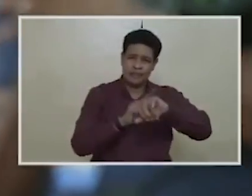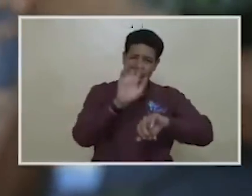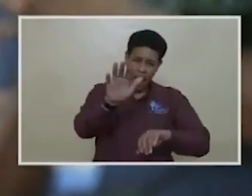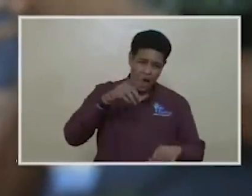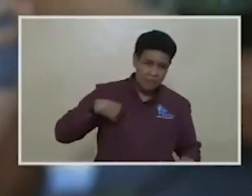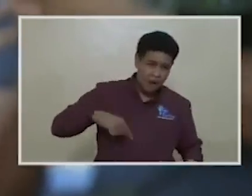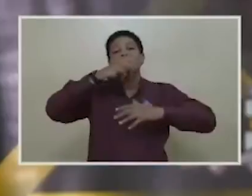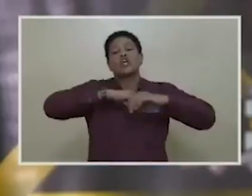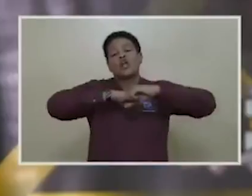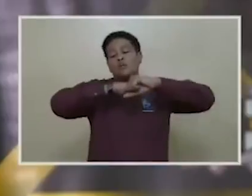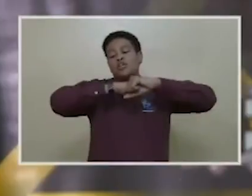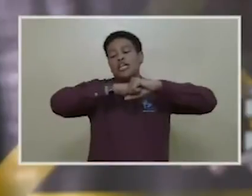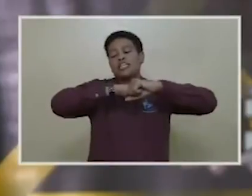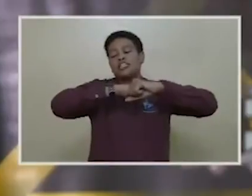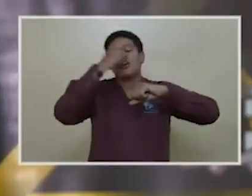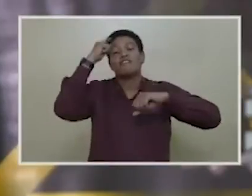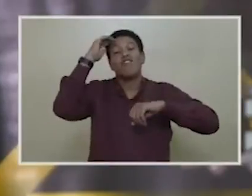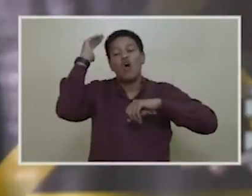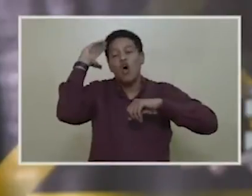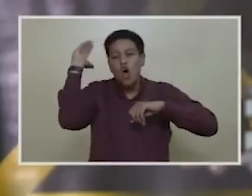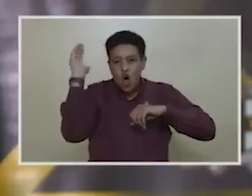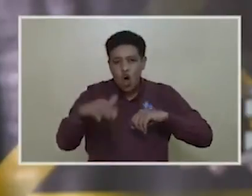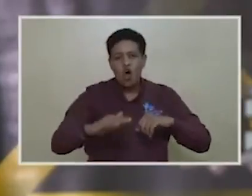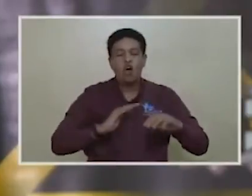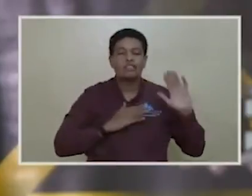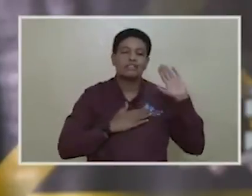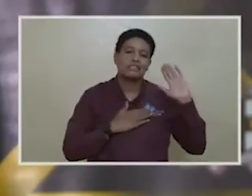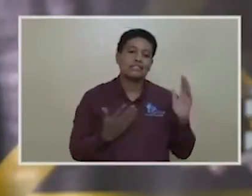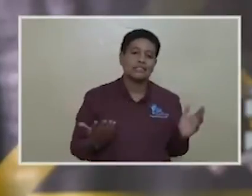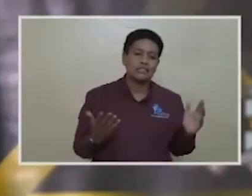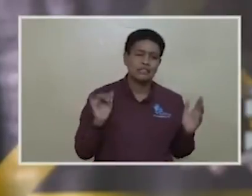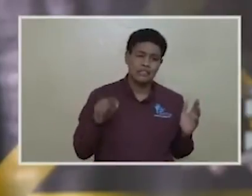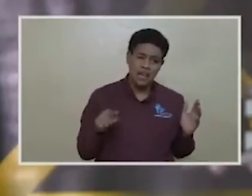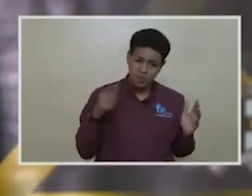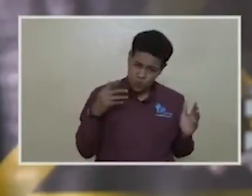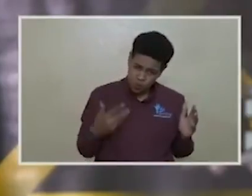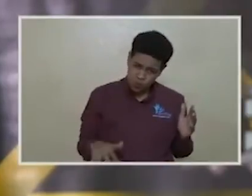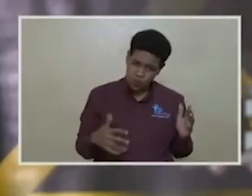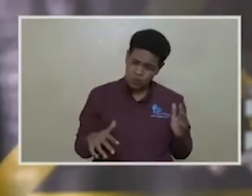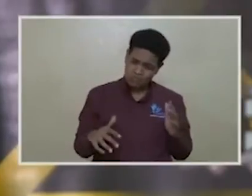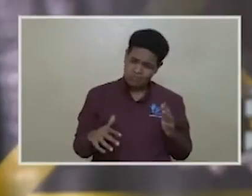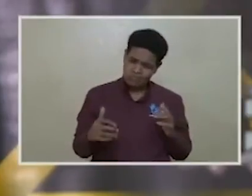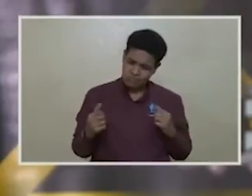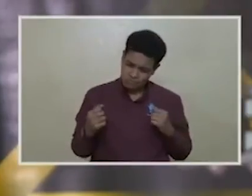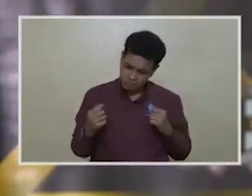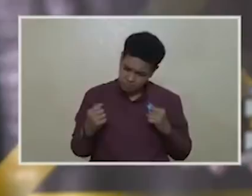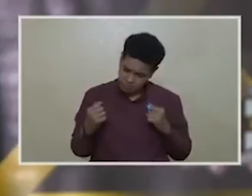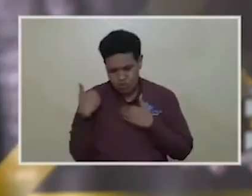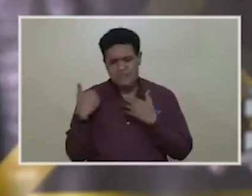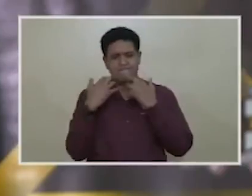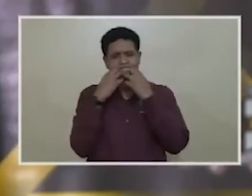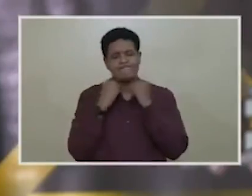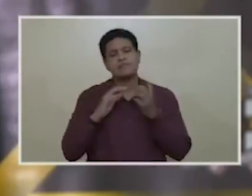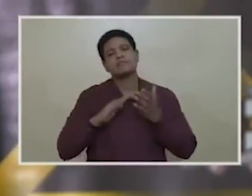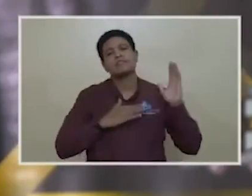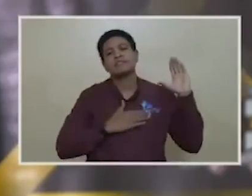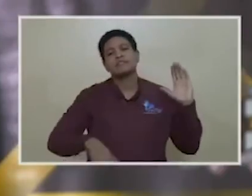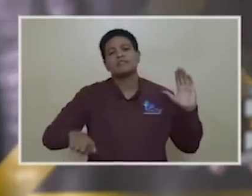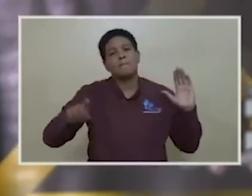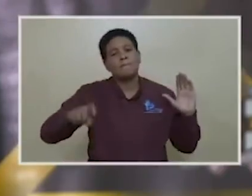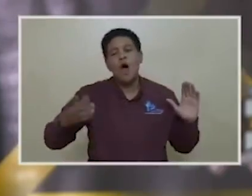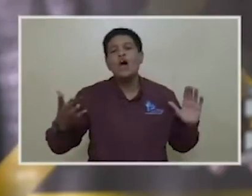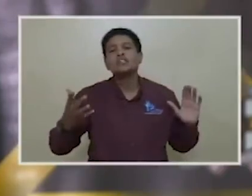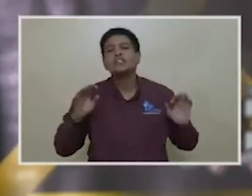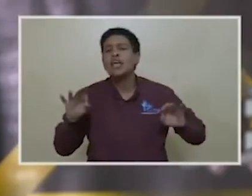social protection for all our citizens. That's a very profound statement. It's very important that